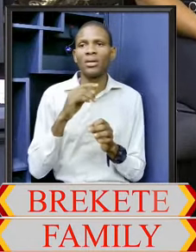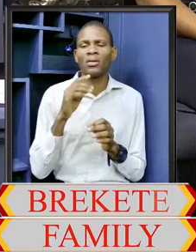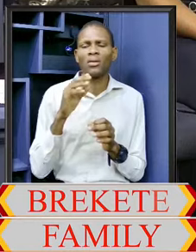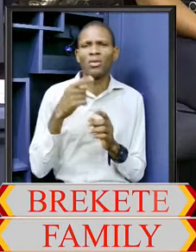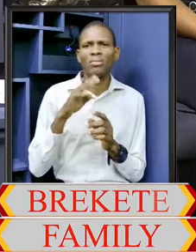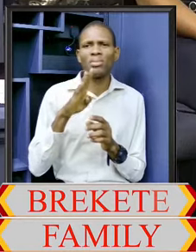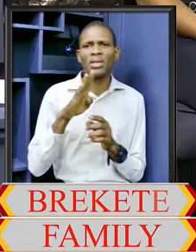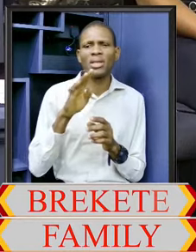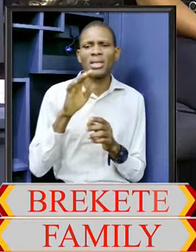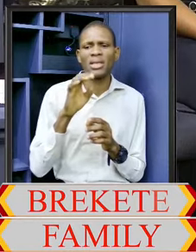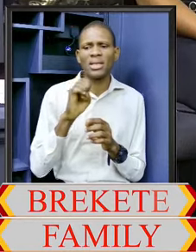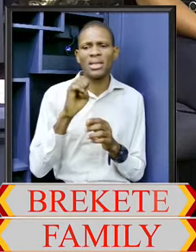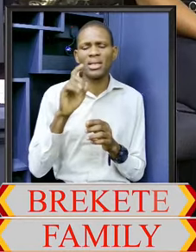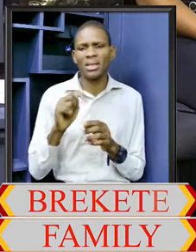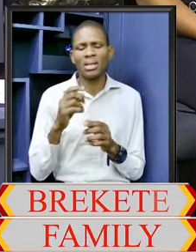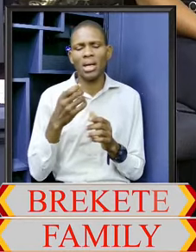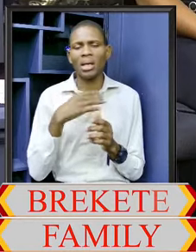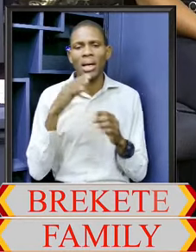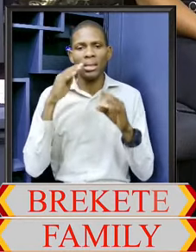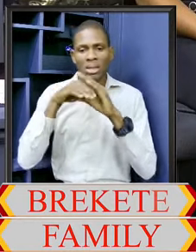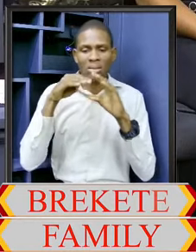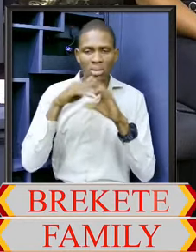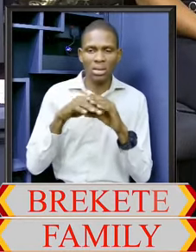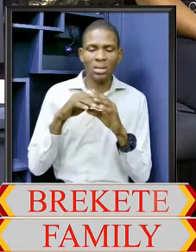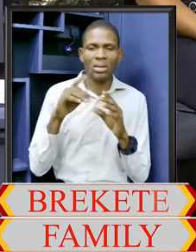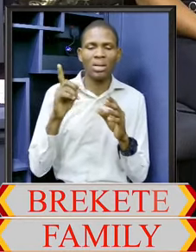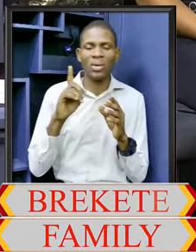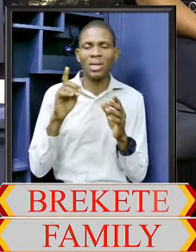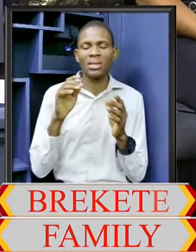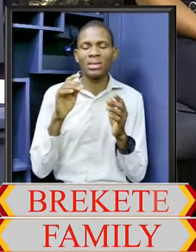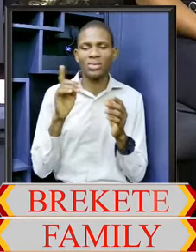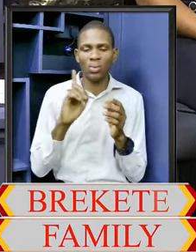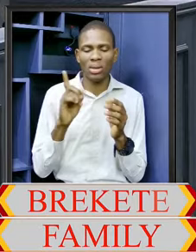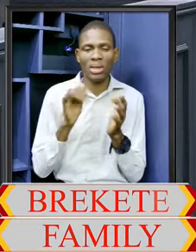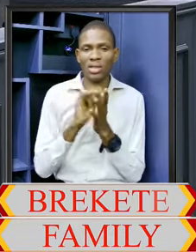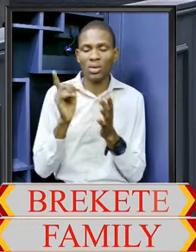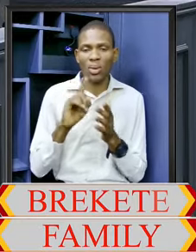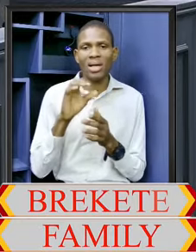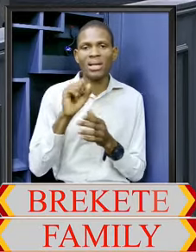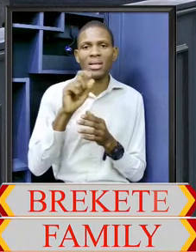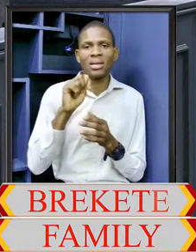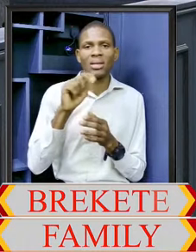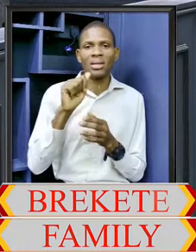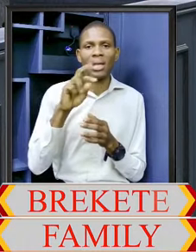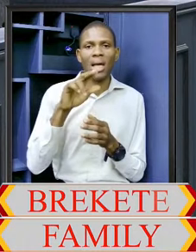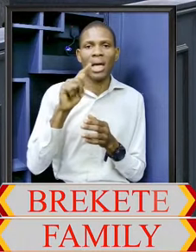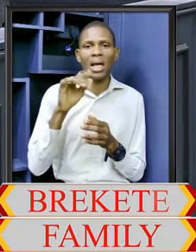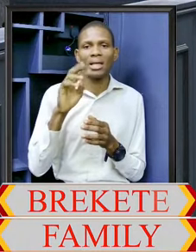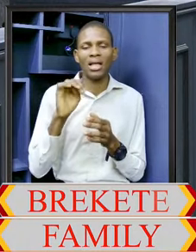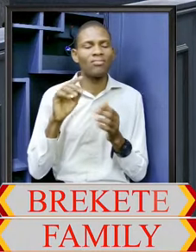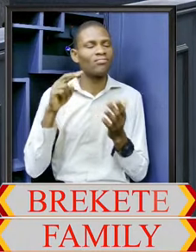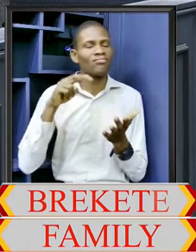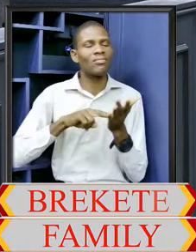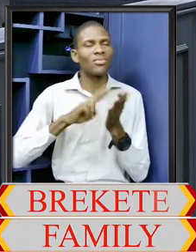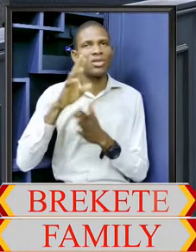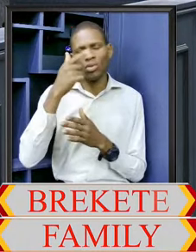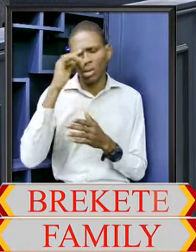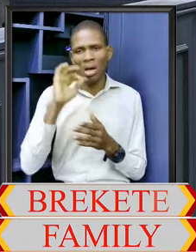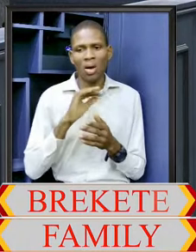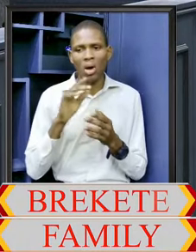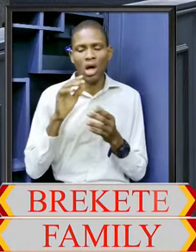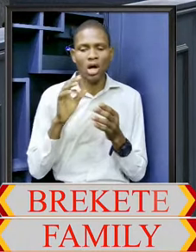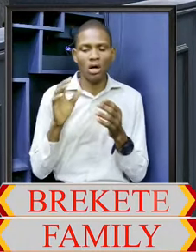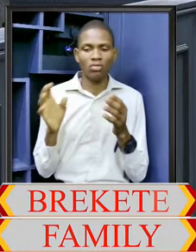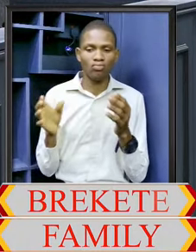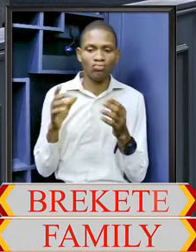affordability and accessibility, now where Start Time stand out be that, because our decoder and subscription bouquet,